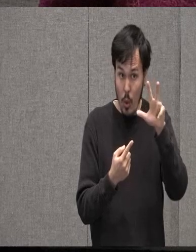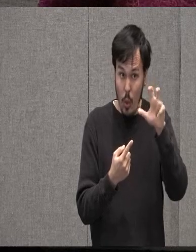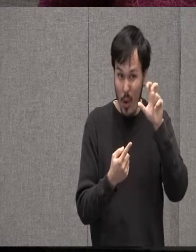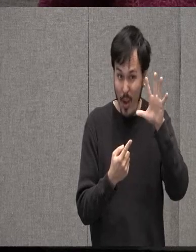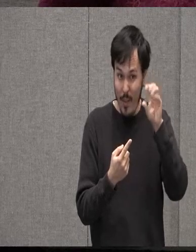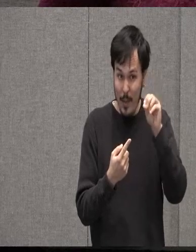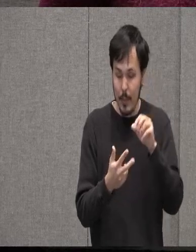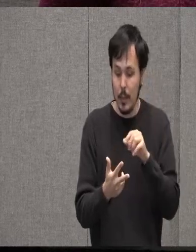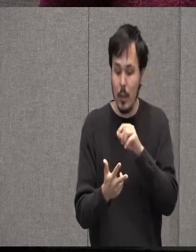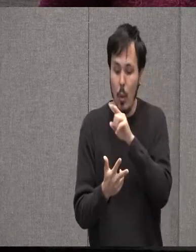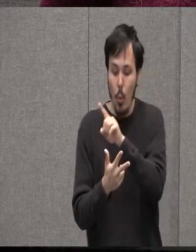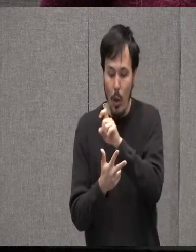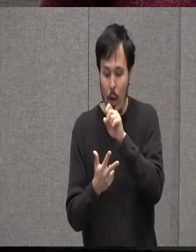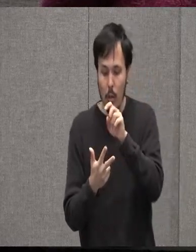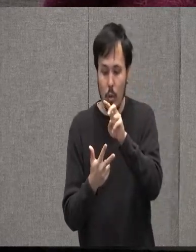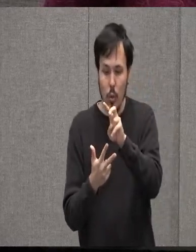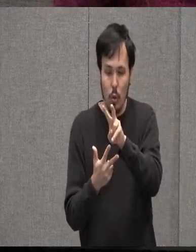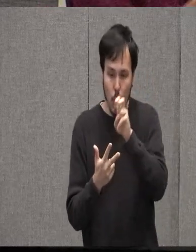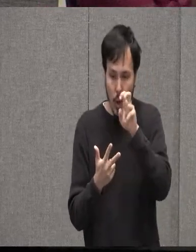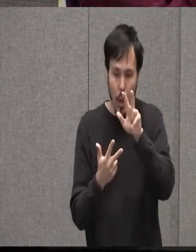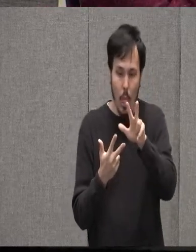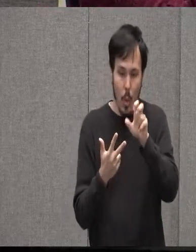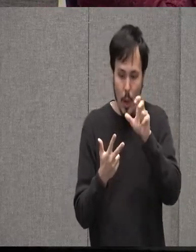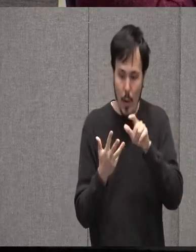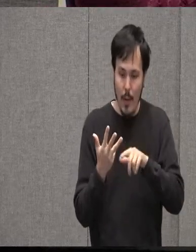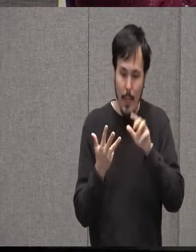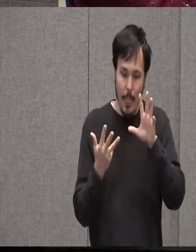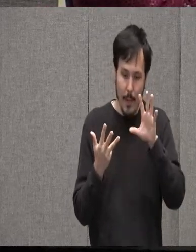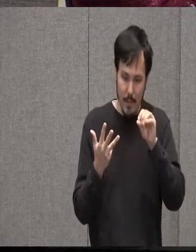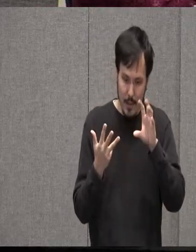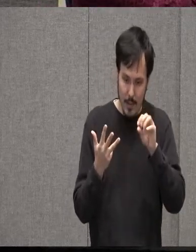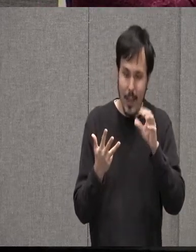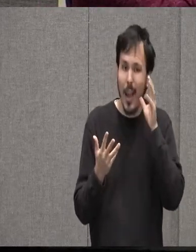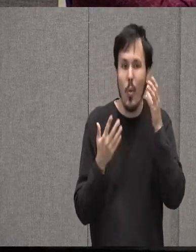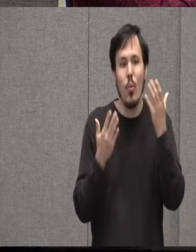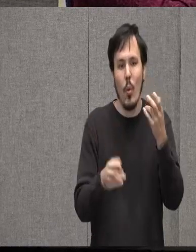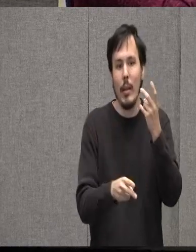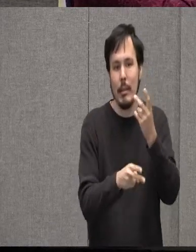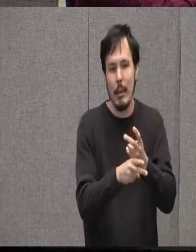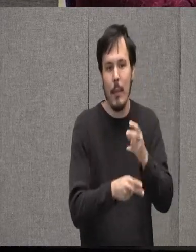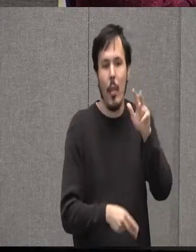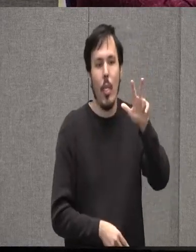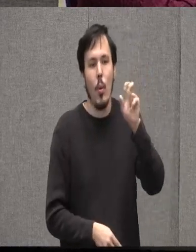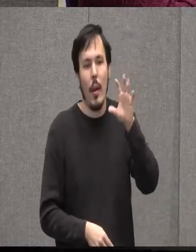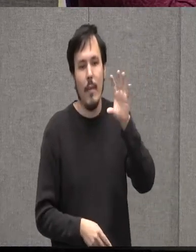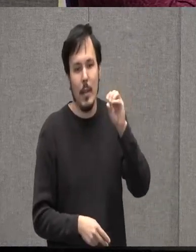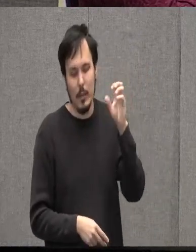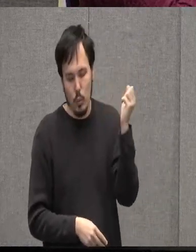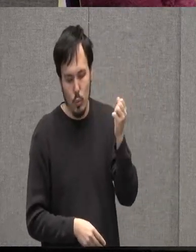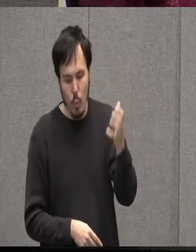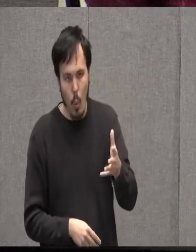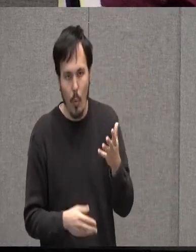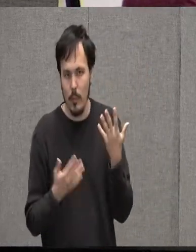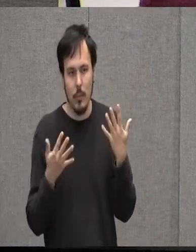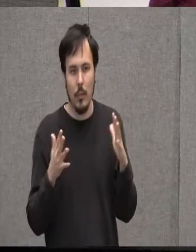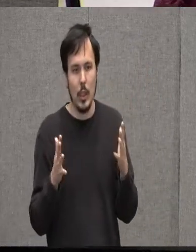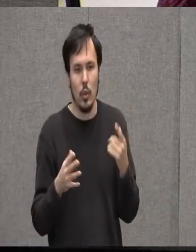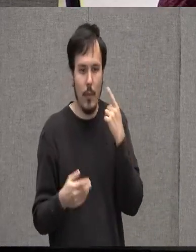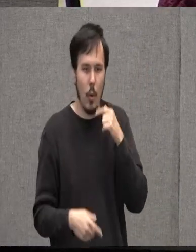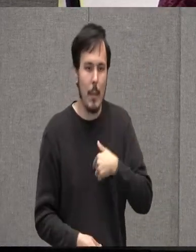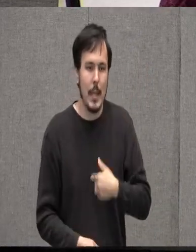will keep my 2 1s, and I'm gonna roll the others. Okay, so I have 2 more